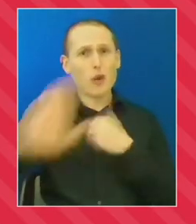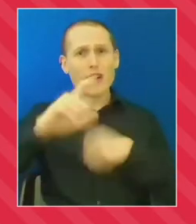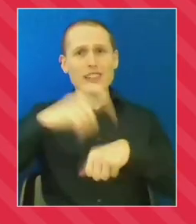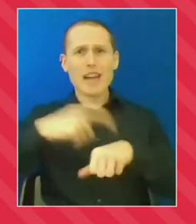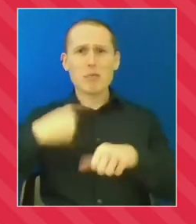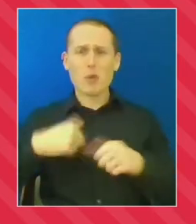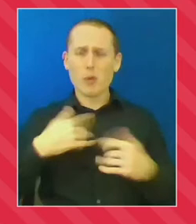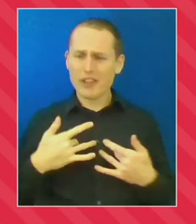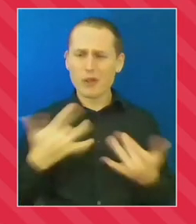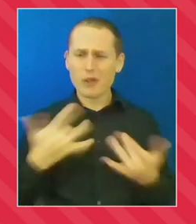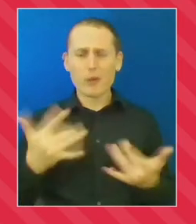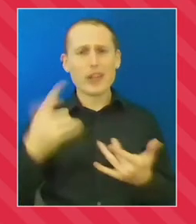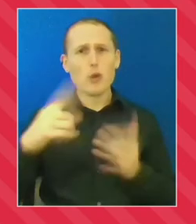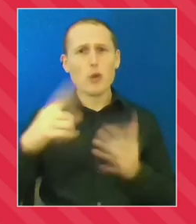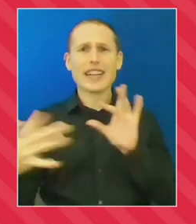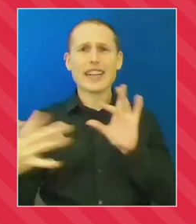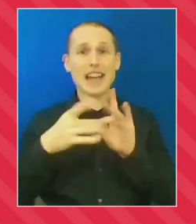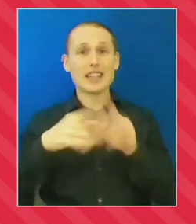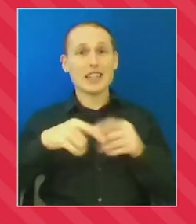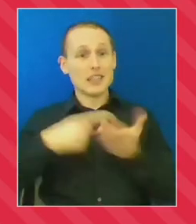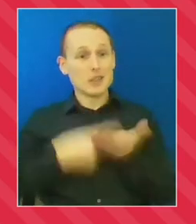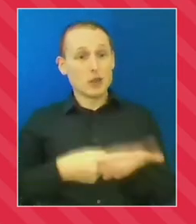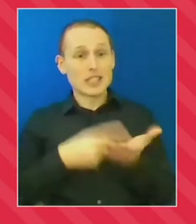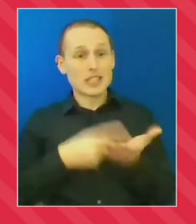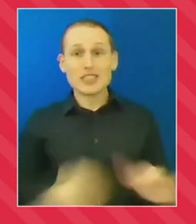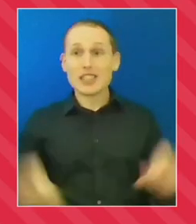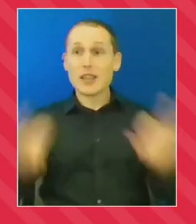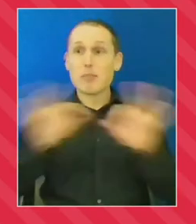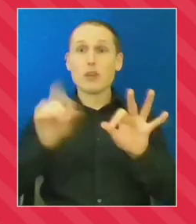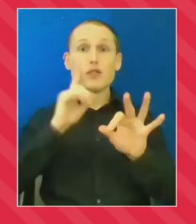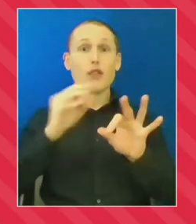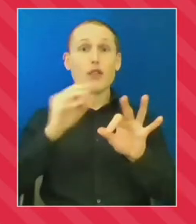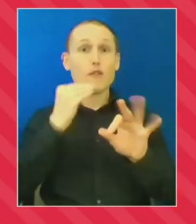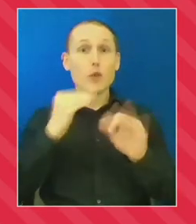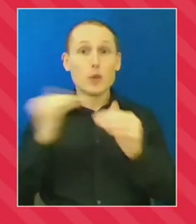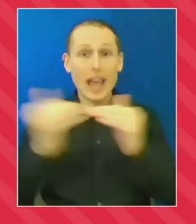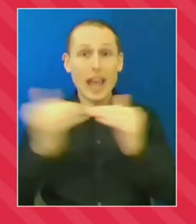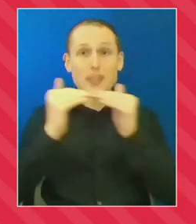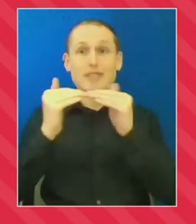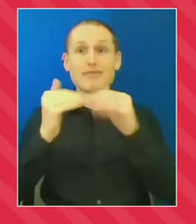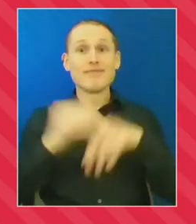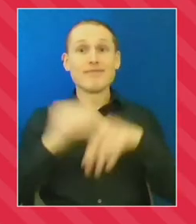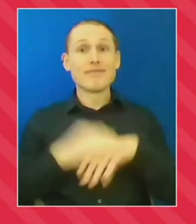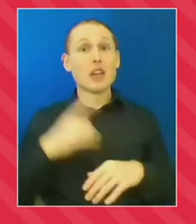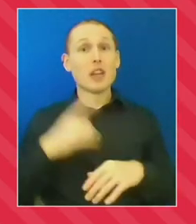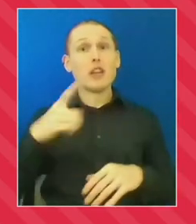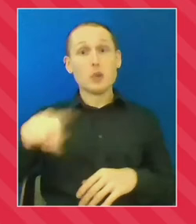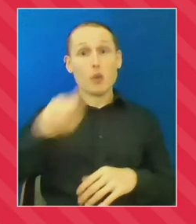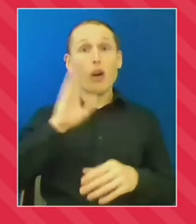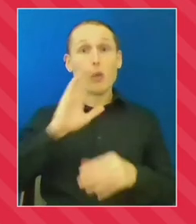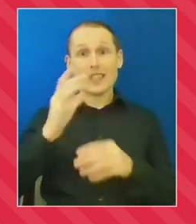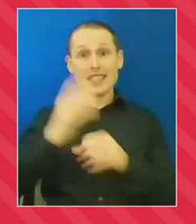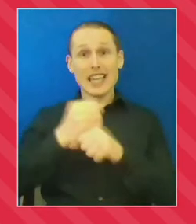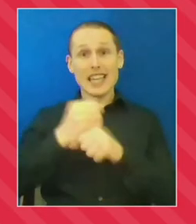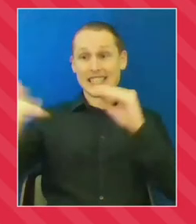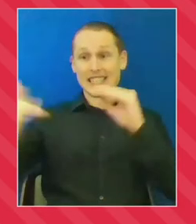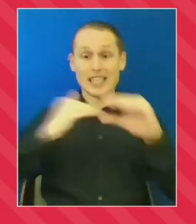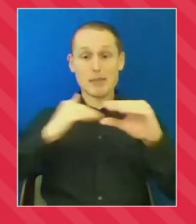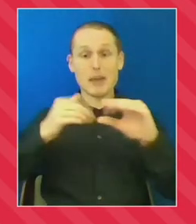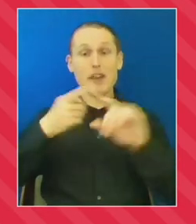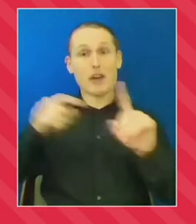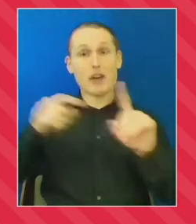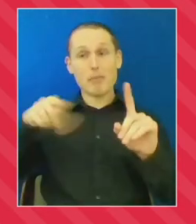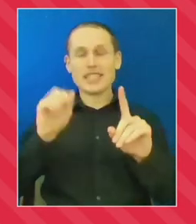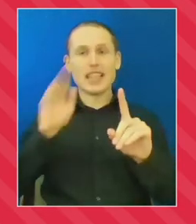the importance of achieving food equity today. You will receive an email from PHA with instructions on how to watch the